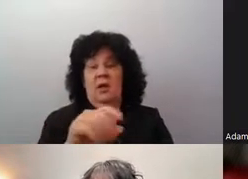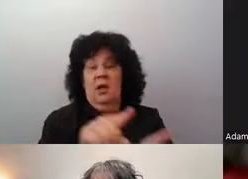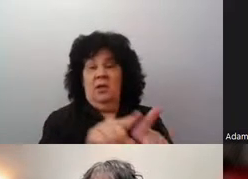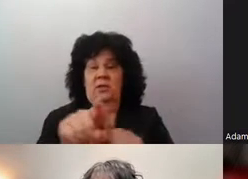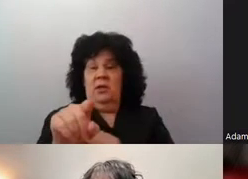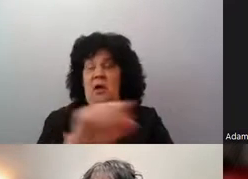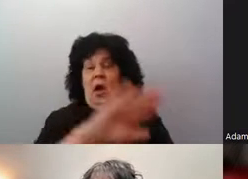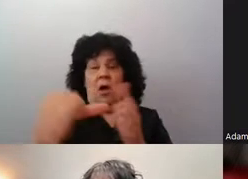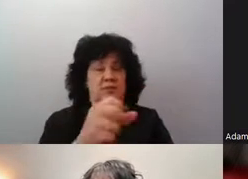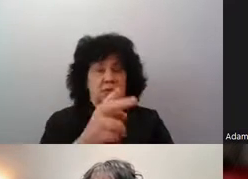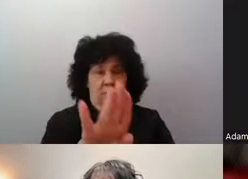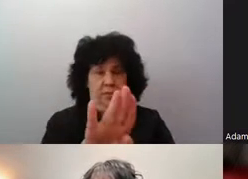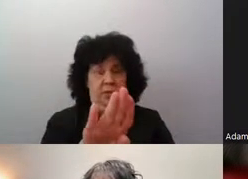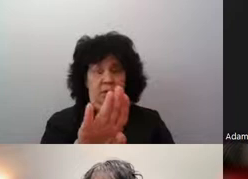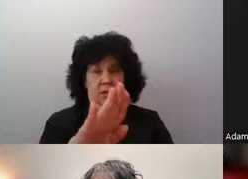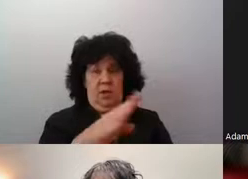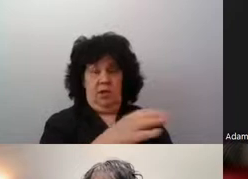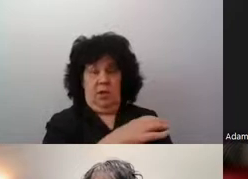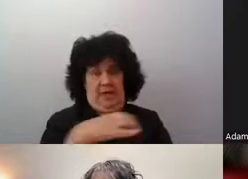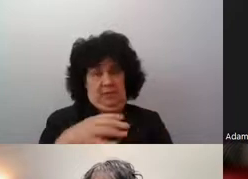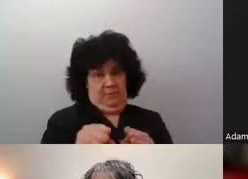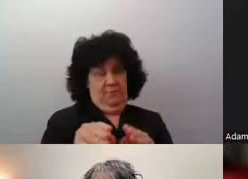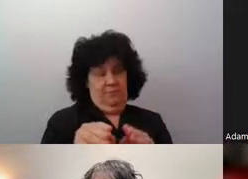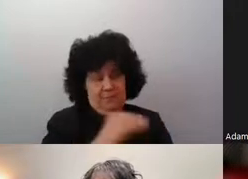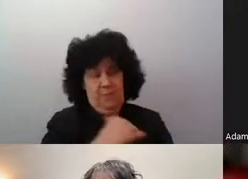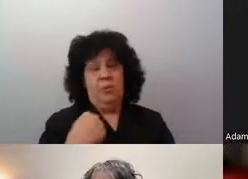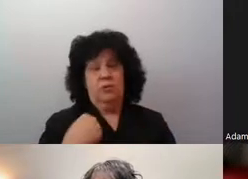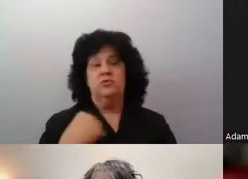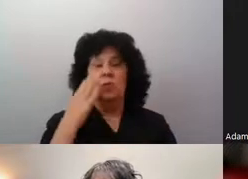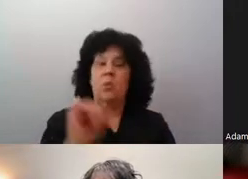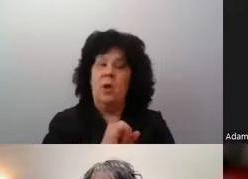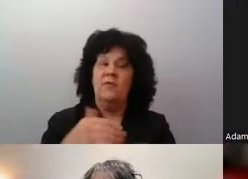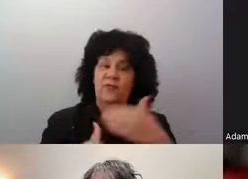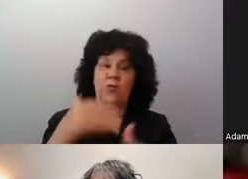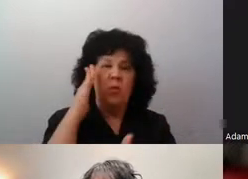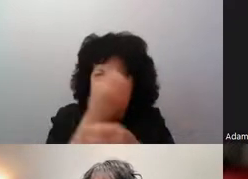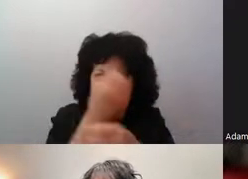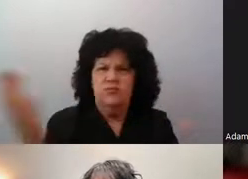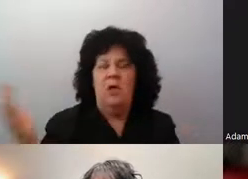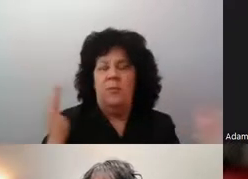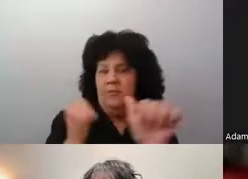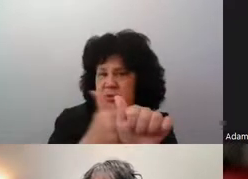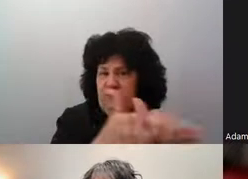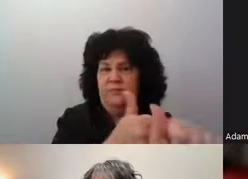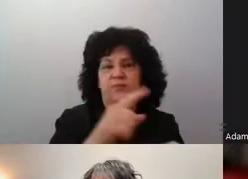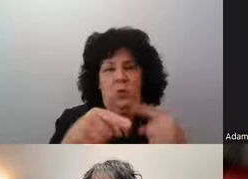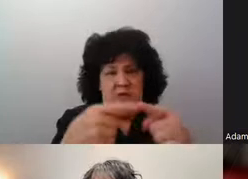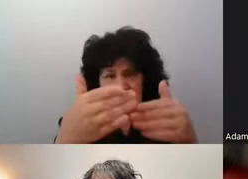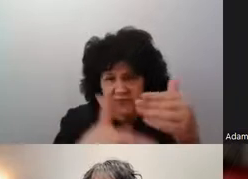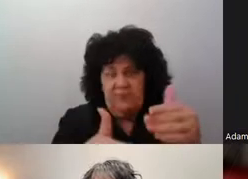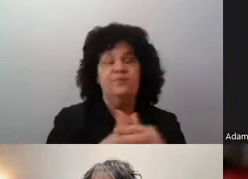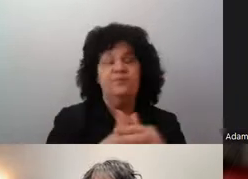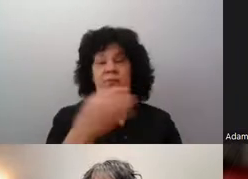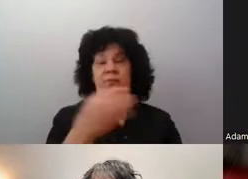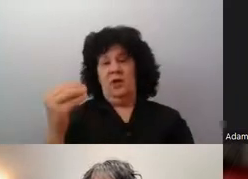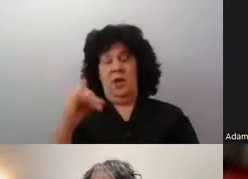process as soon as possible. We'll definitely get you all up to speed on when that's completed. And I did